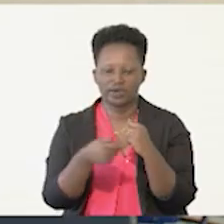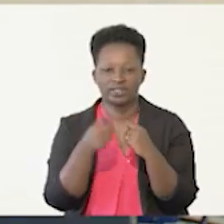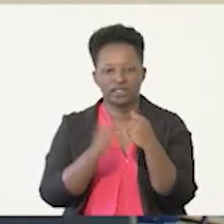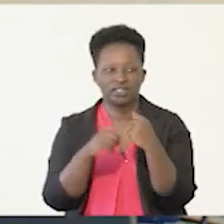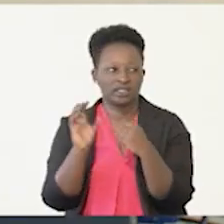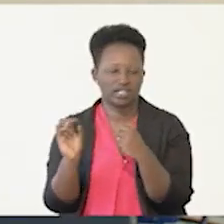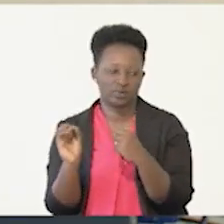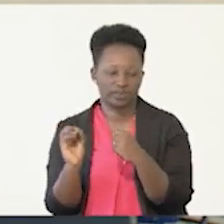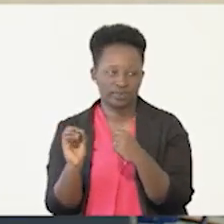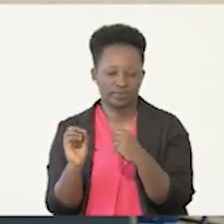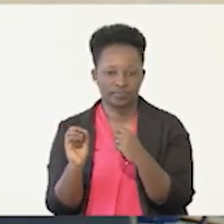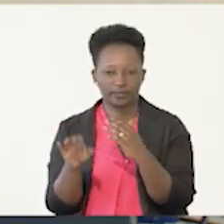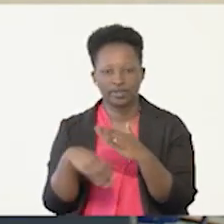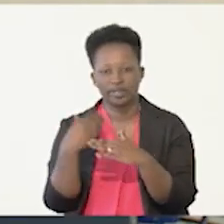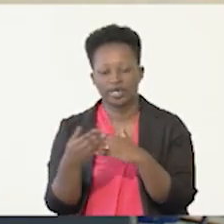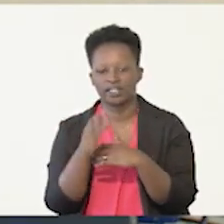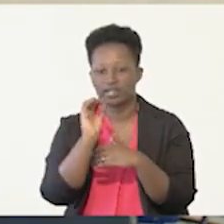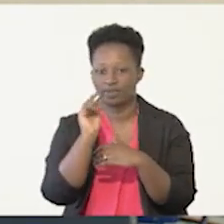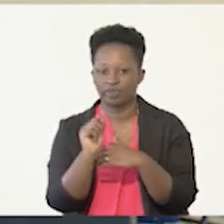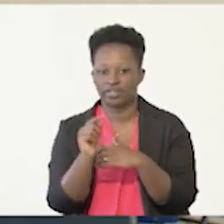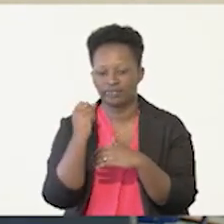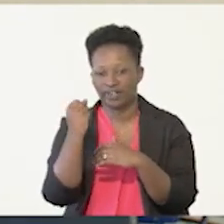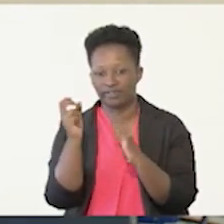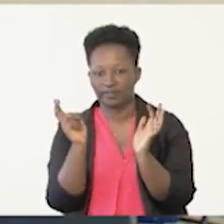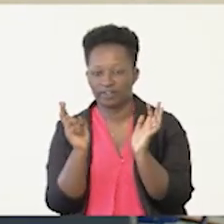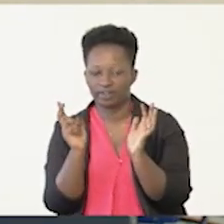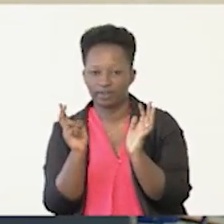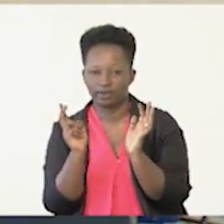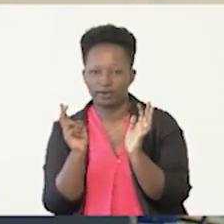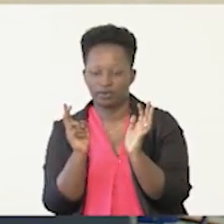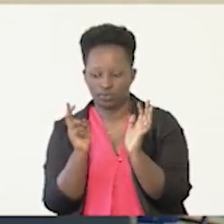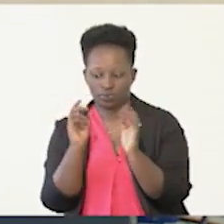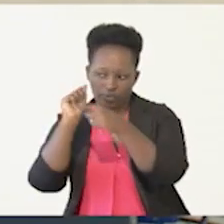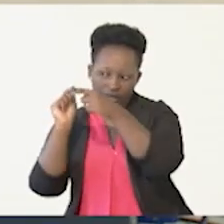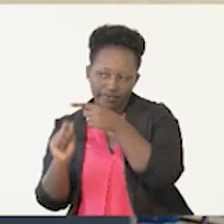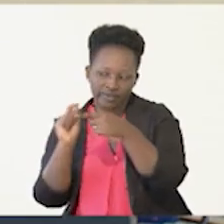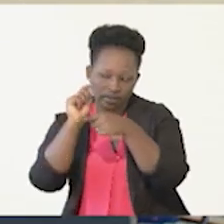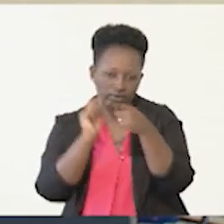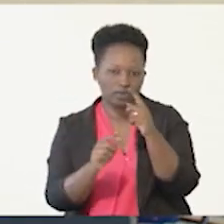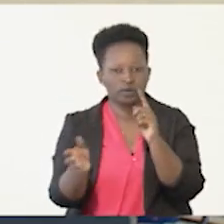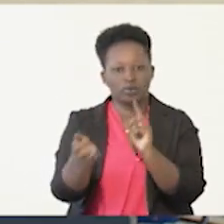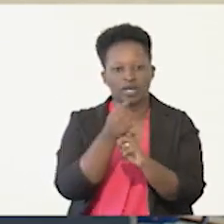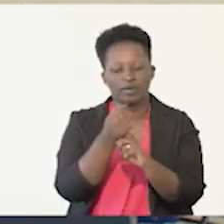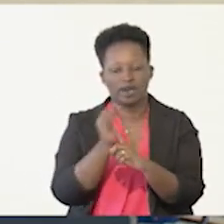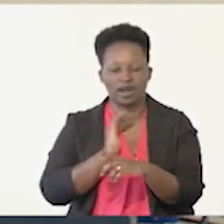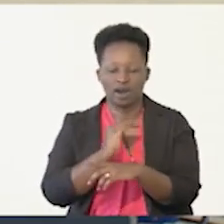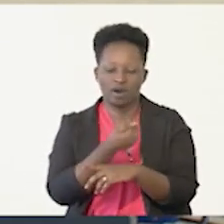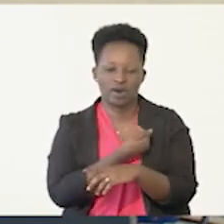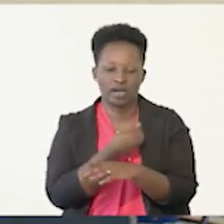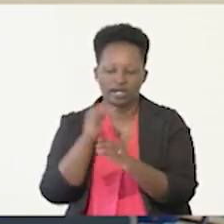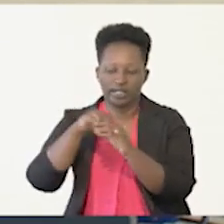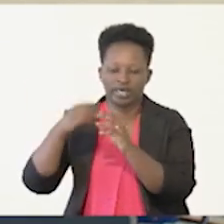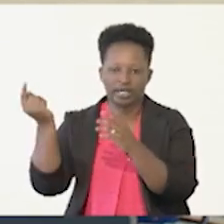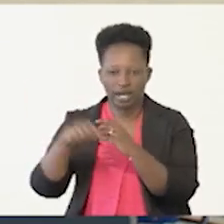29,600. So we can divide by 0.5 such that we get our disposable income. So what will